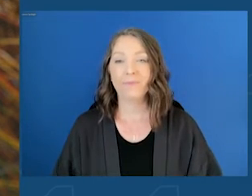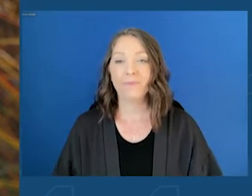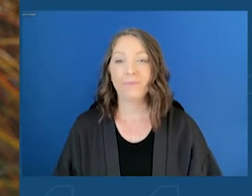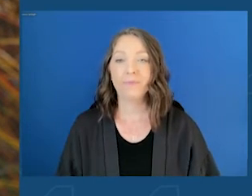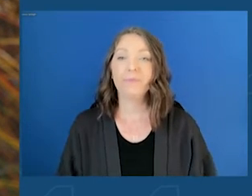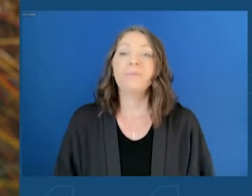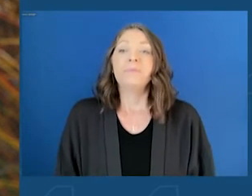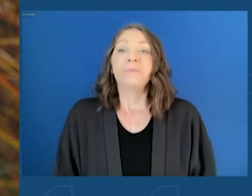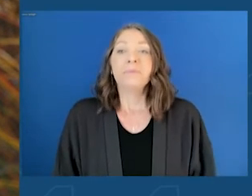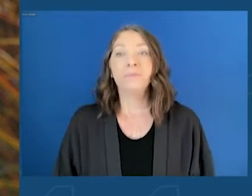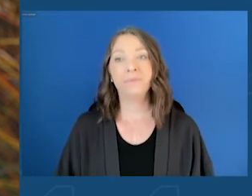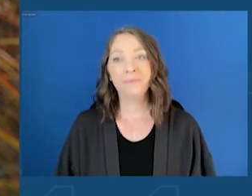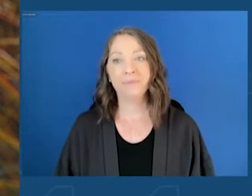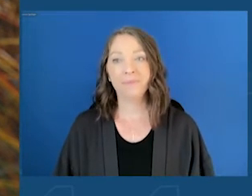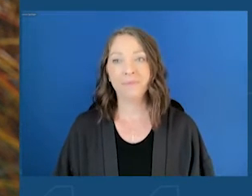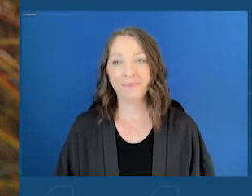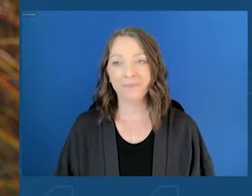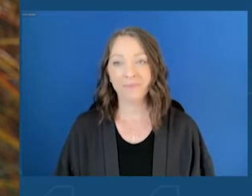Oh.